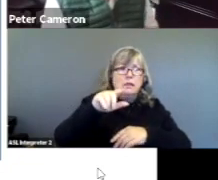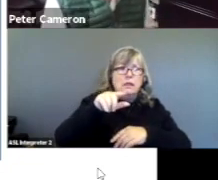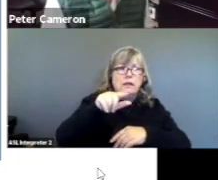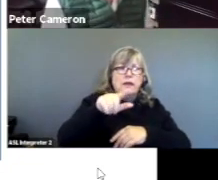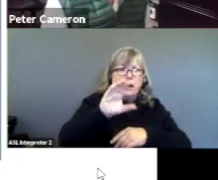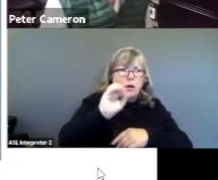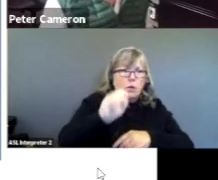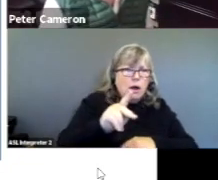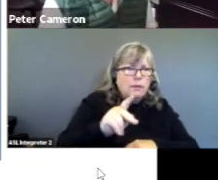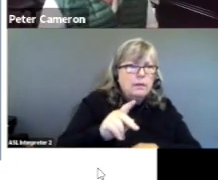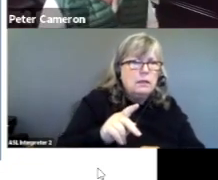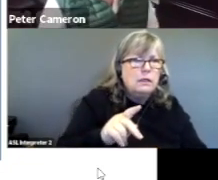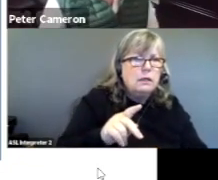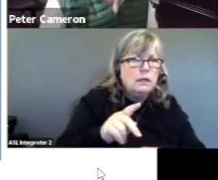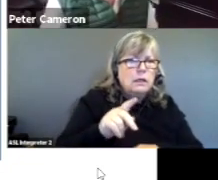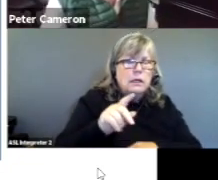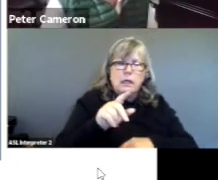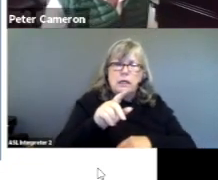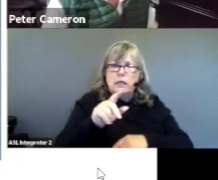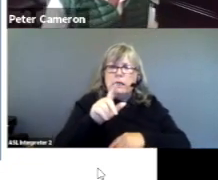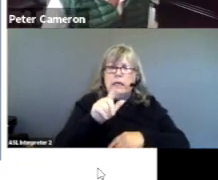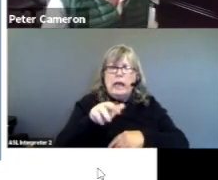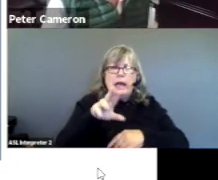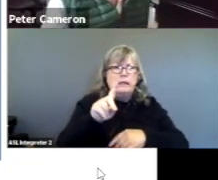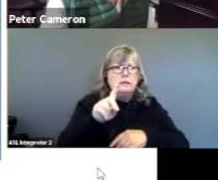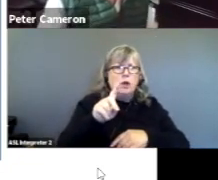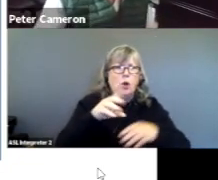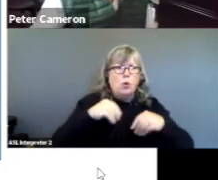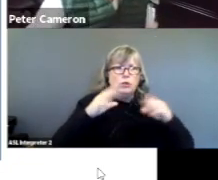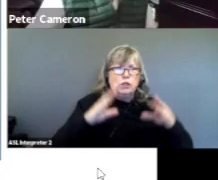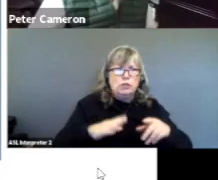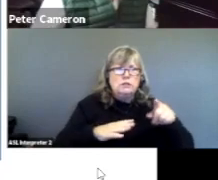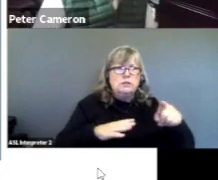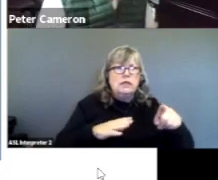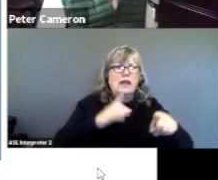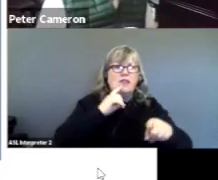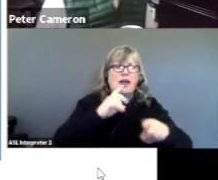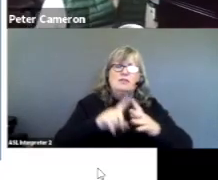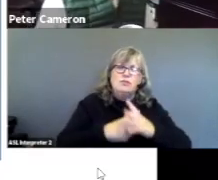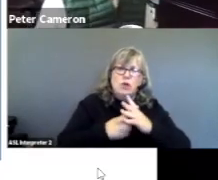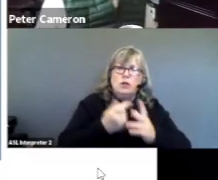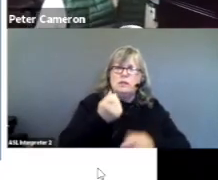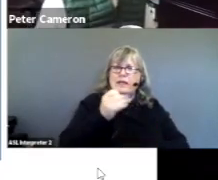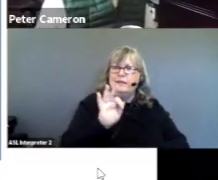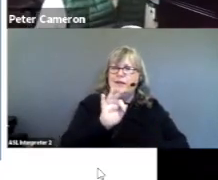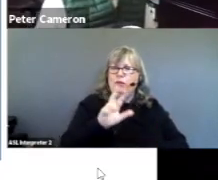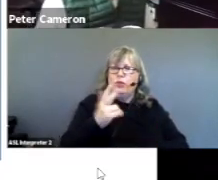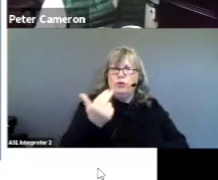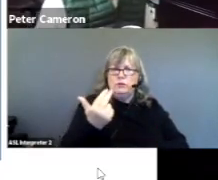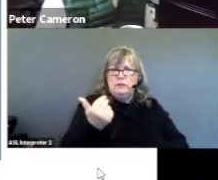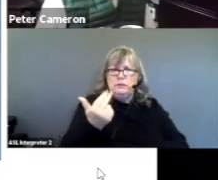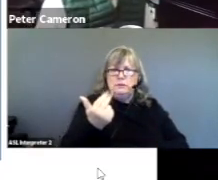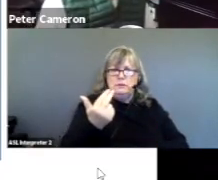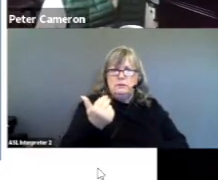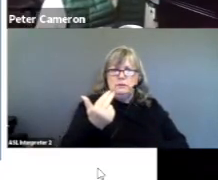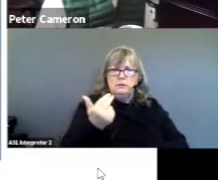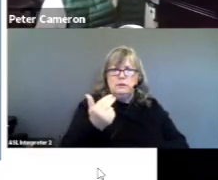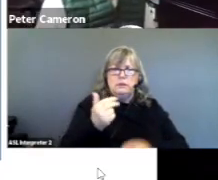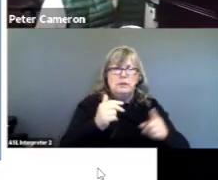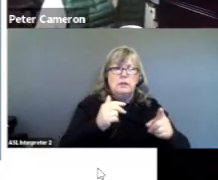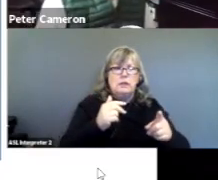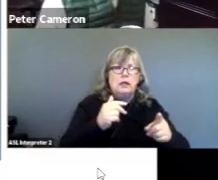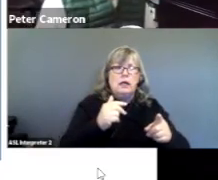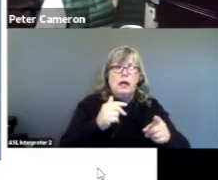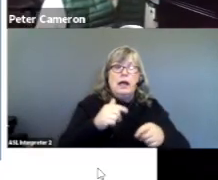cooperative in Ontario. They were started in 1913. And locally, the Guelph